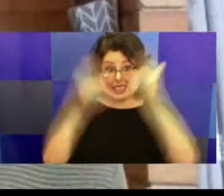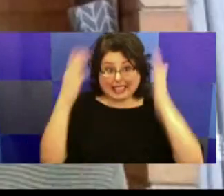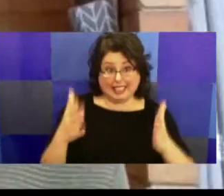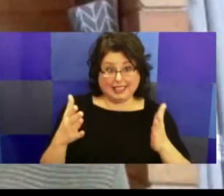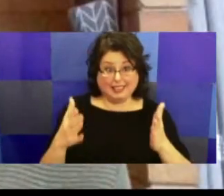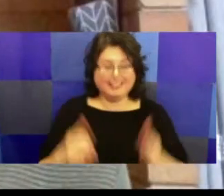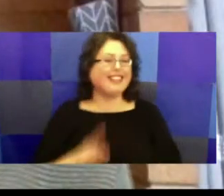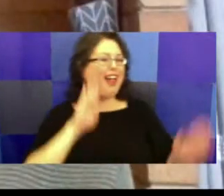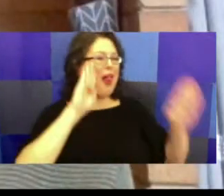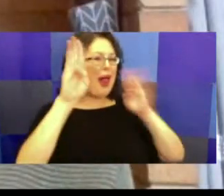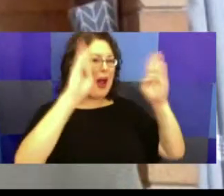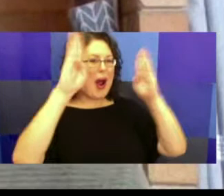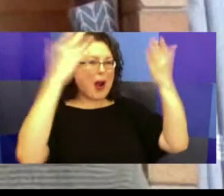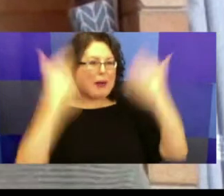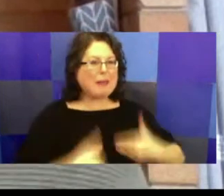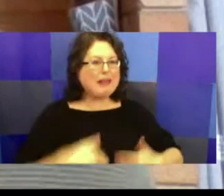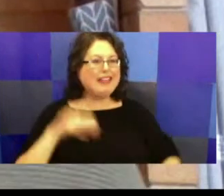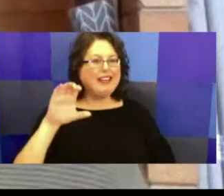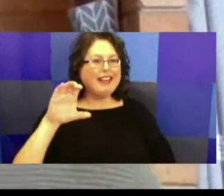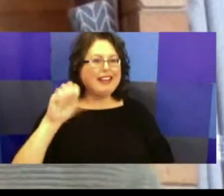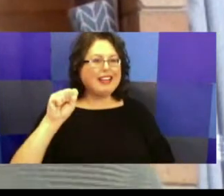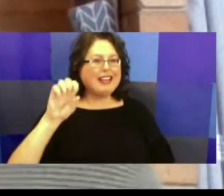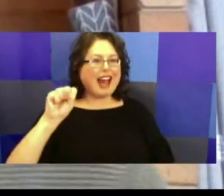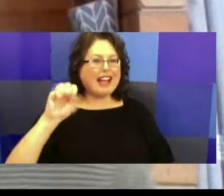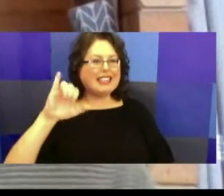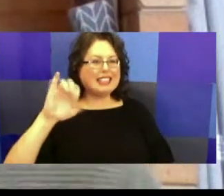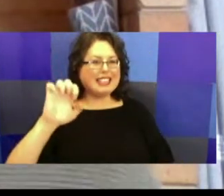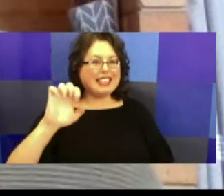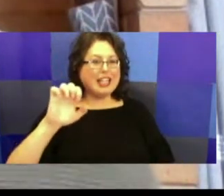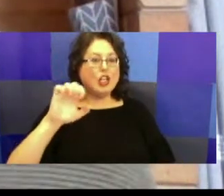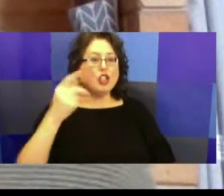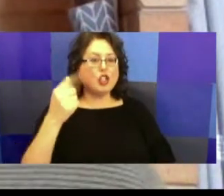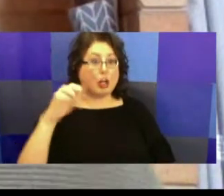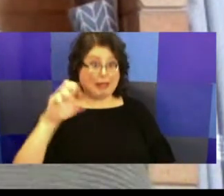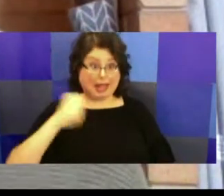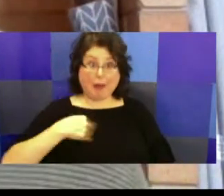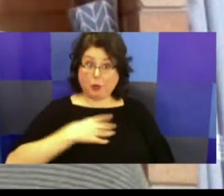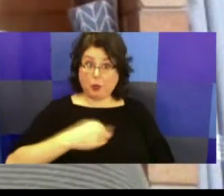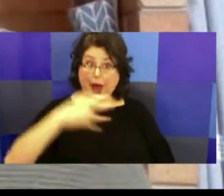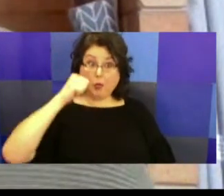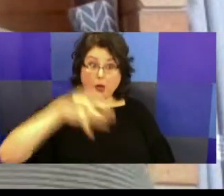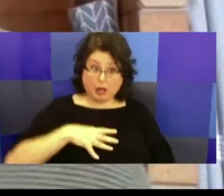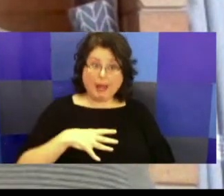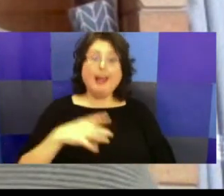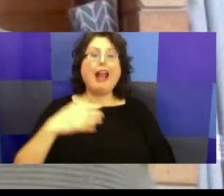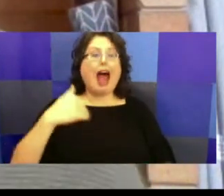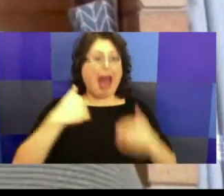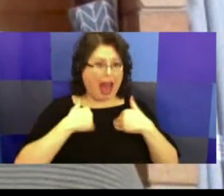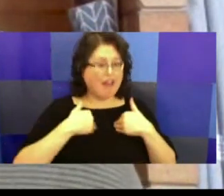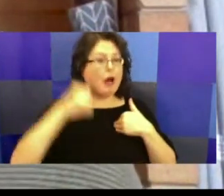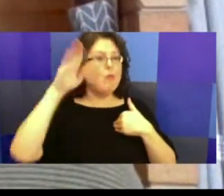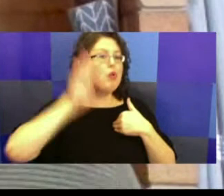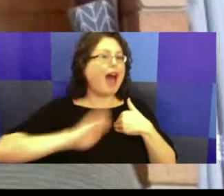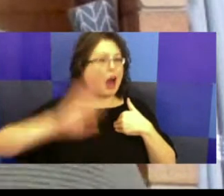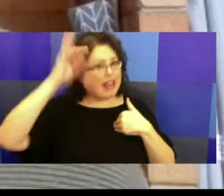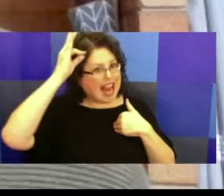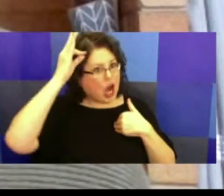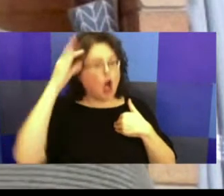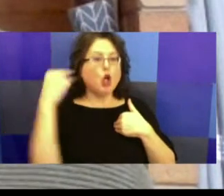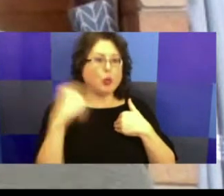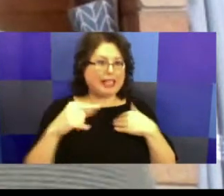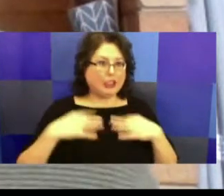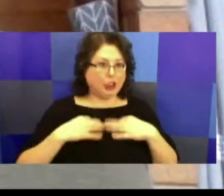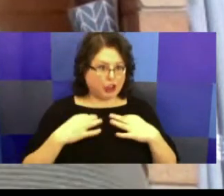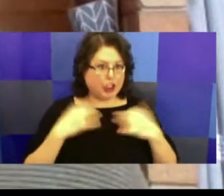Hello, my name is Cassie Sherman. I am a Caucasian female. I have brown hair and I'm wearing a green blouse today.